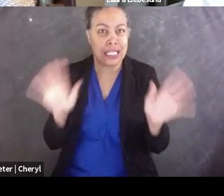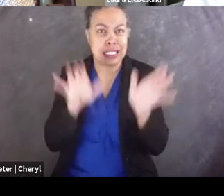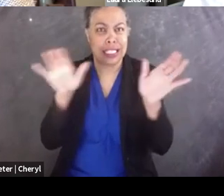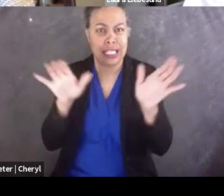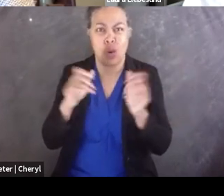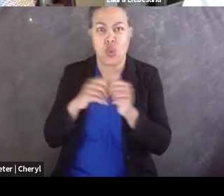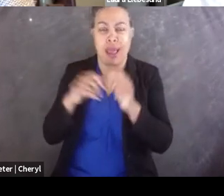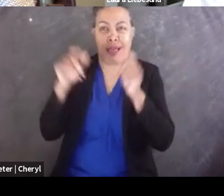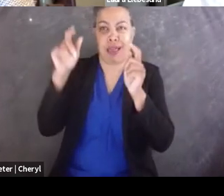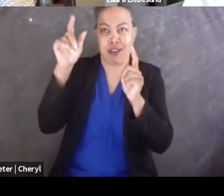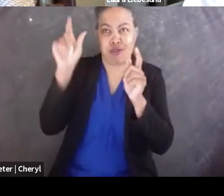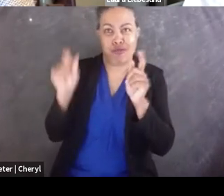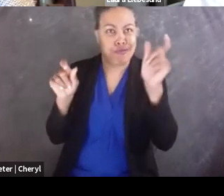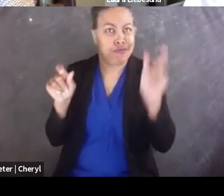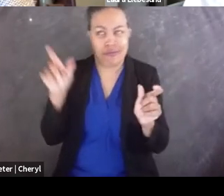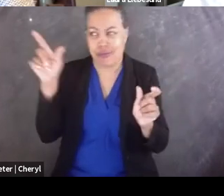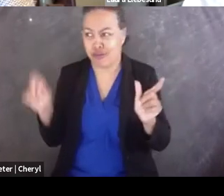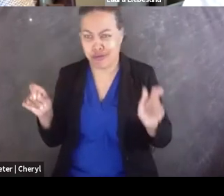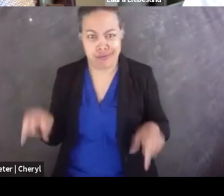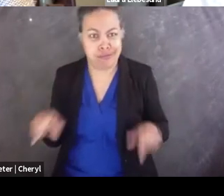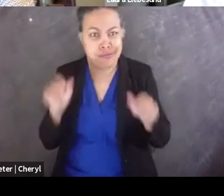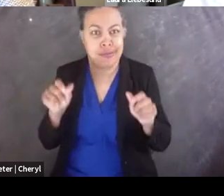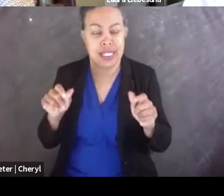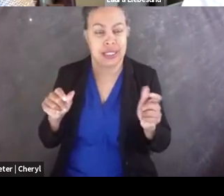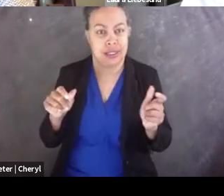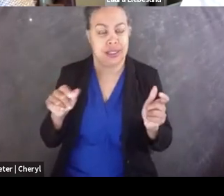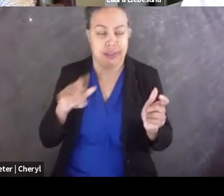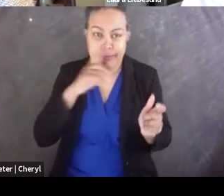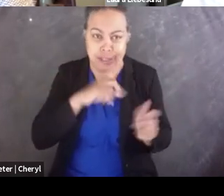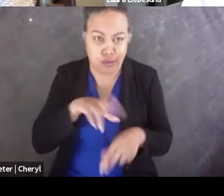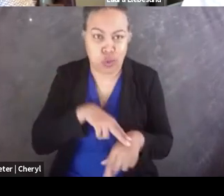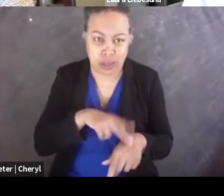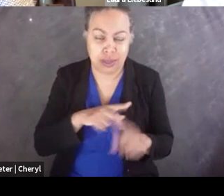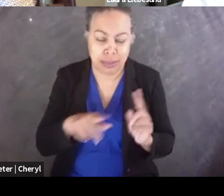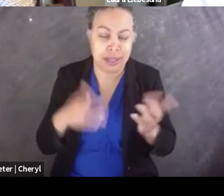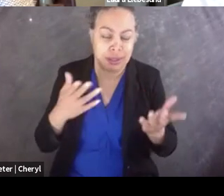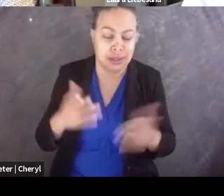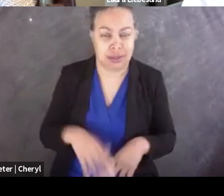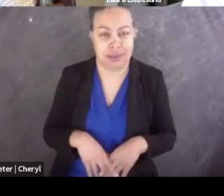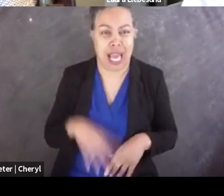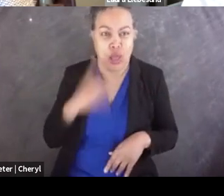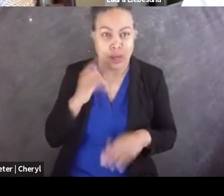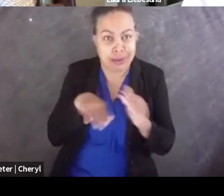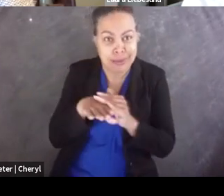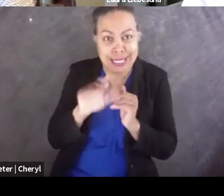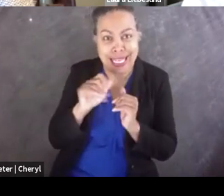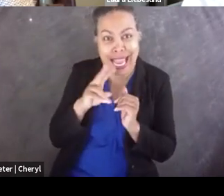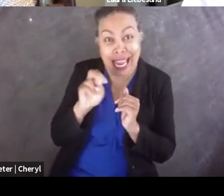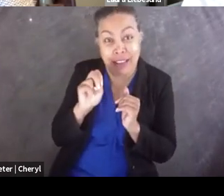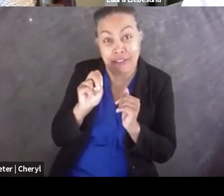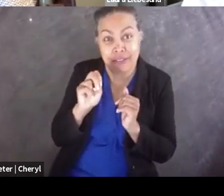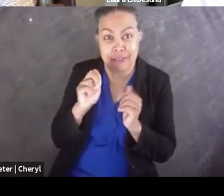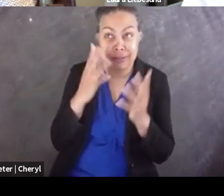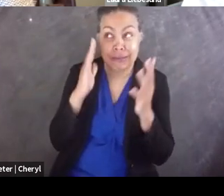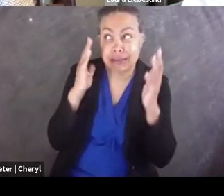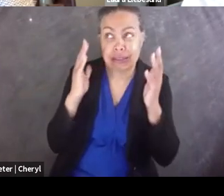phony ones as part of the decor there. And as a result, even though through a number of different iterations and